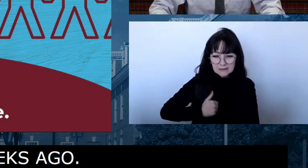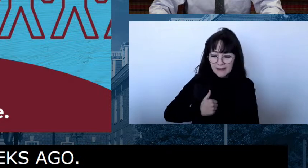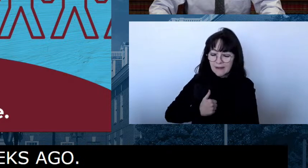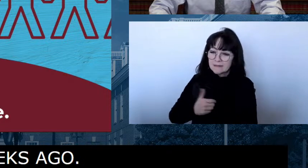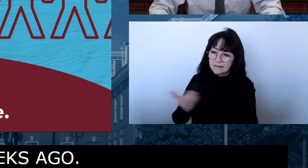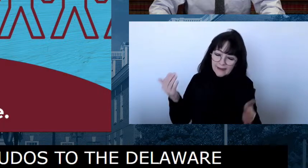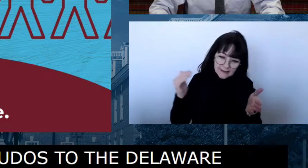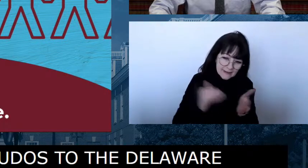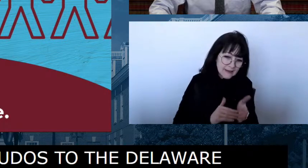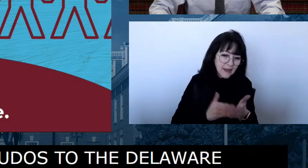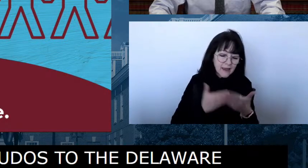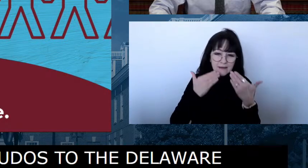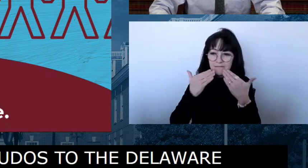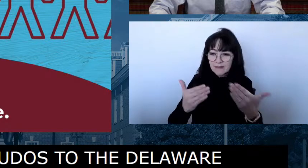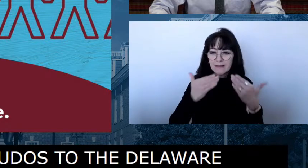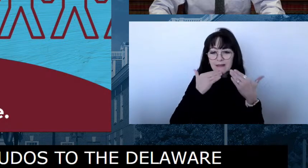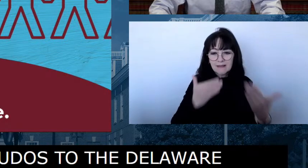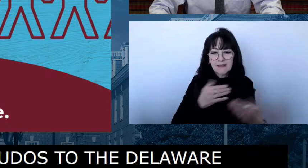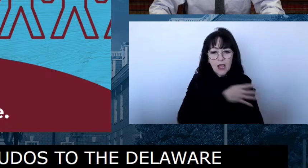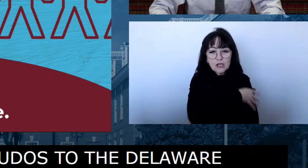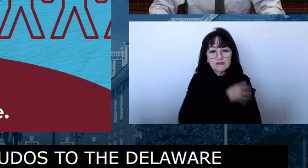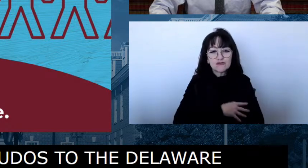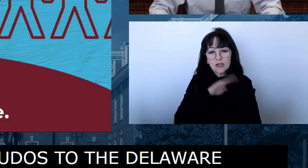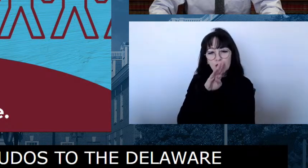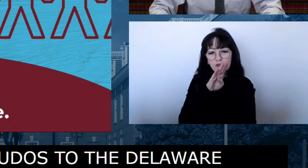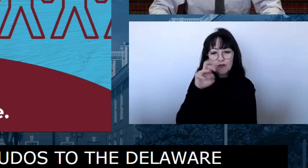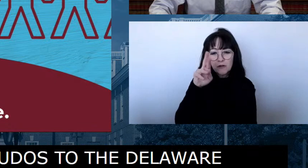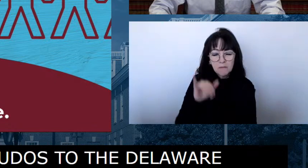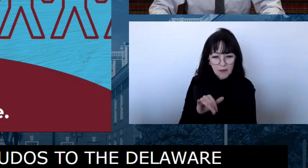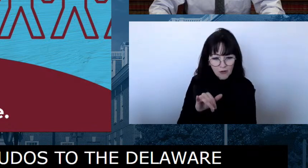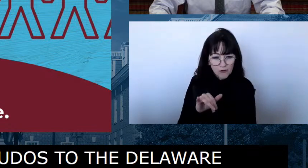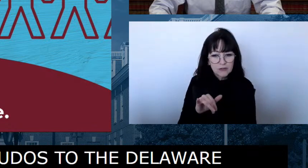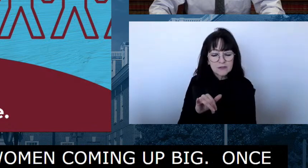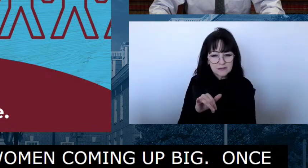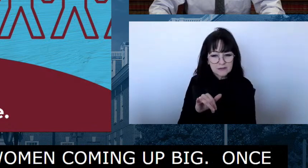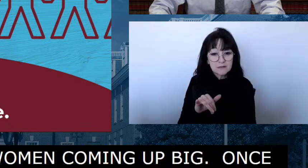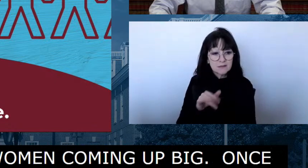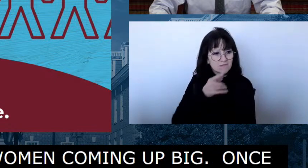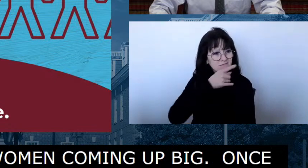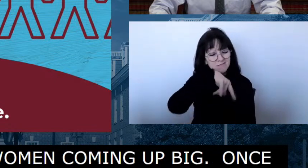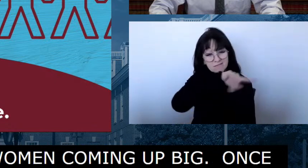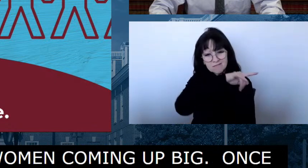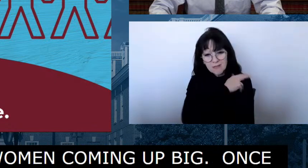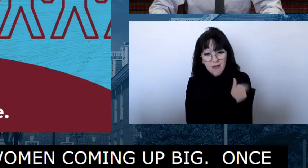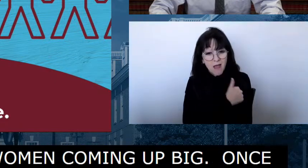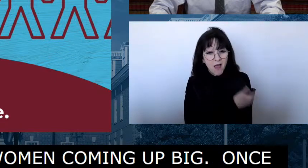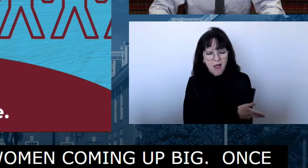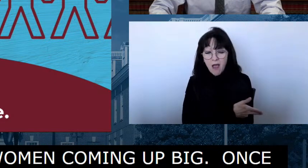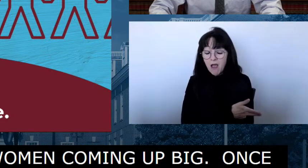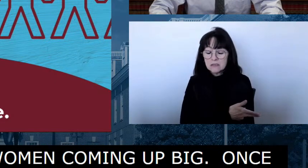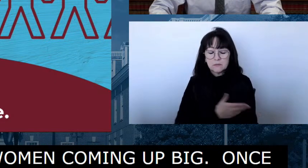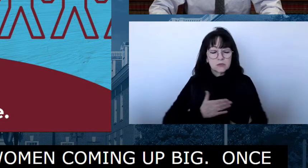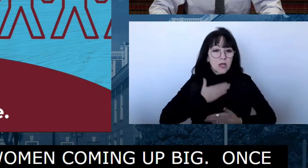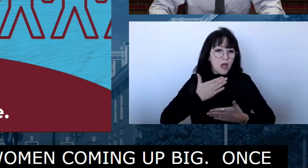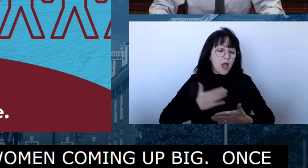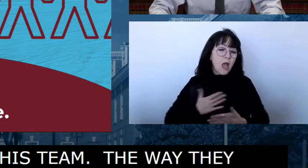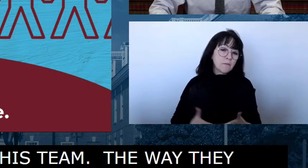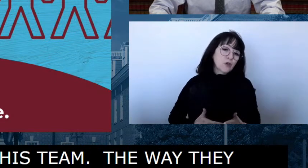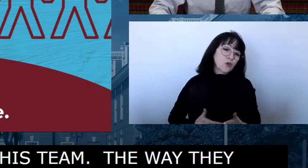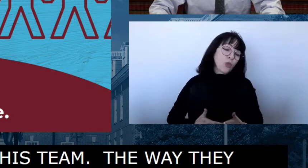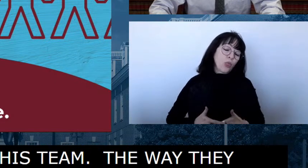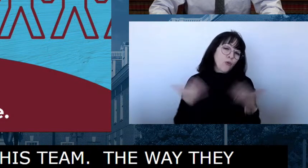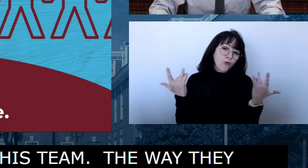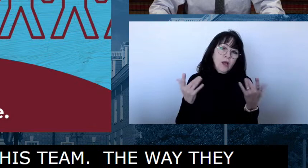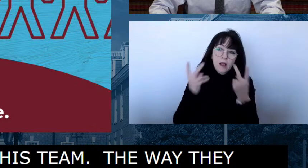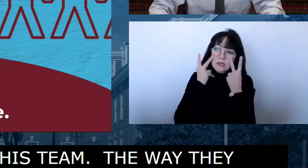his team, the way that they were welcomed and embraced by the hospitals was extraordinary. It was as much a morale boost